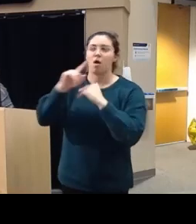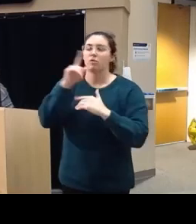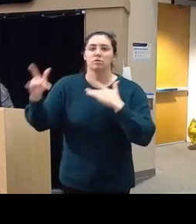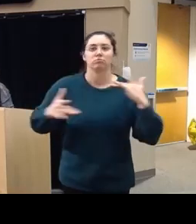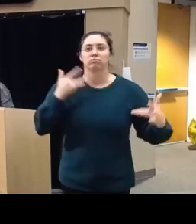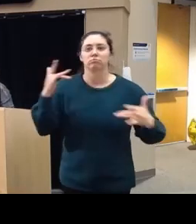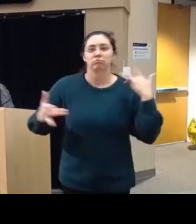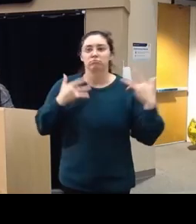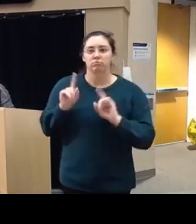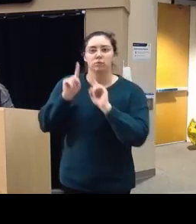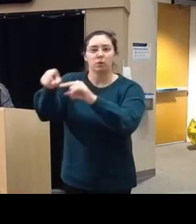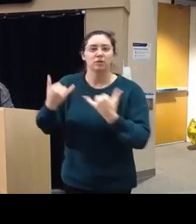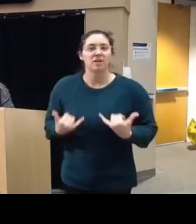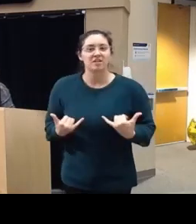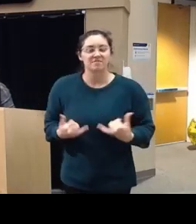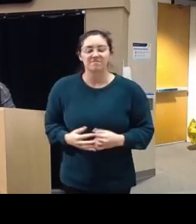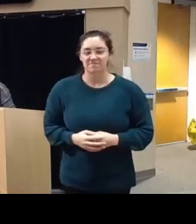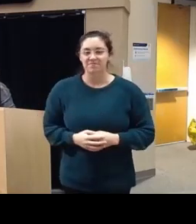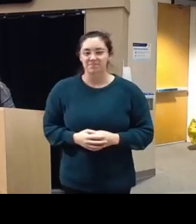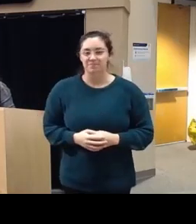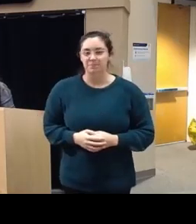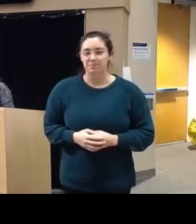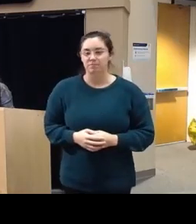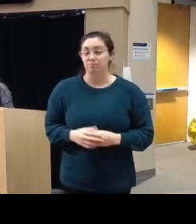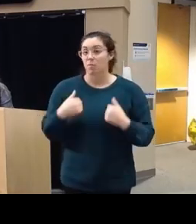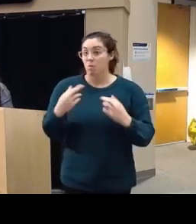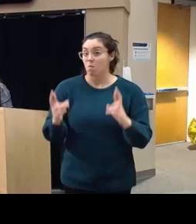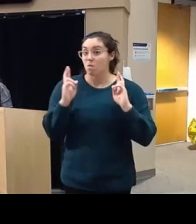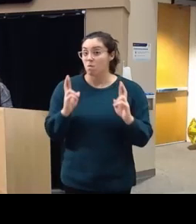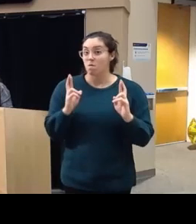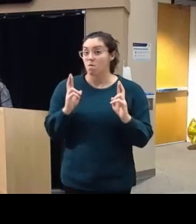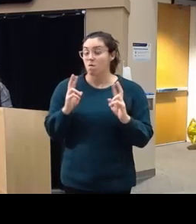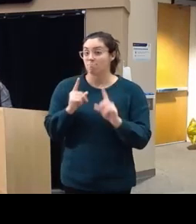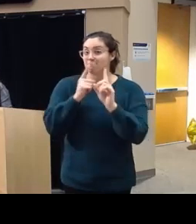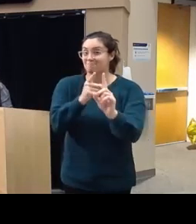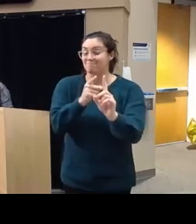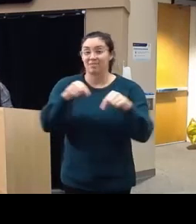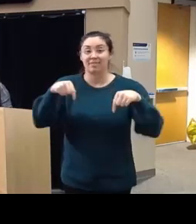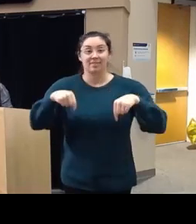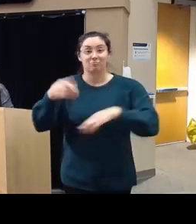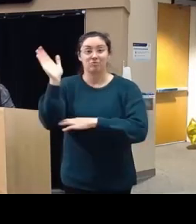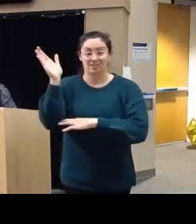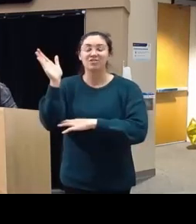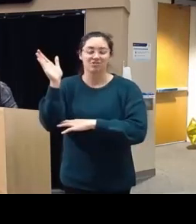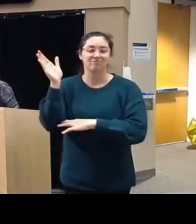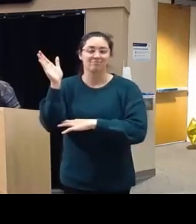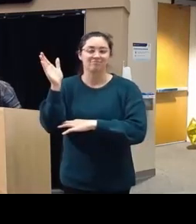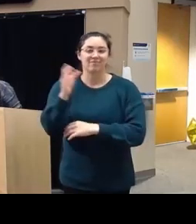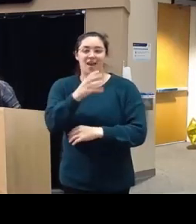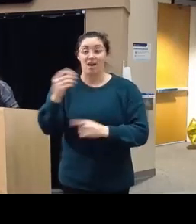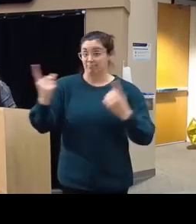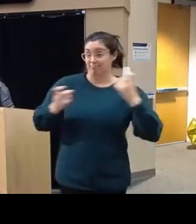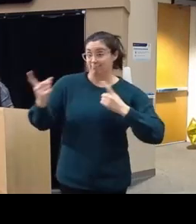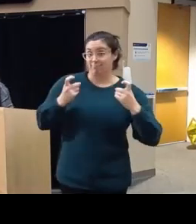to be able to be spending time there today. And I hope that this presentation and the